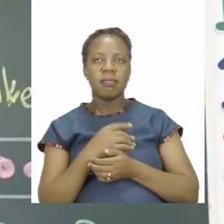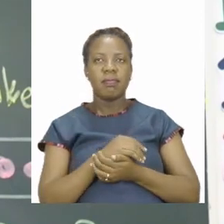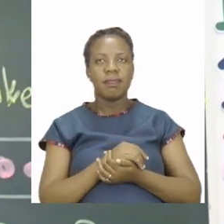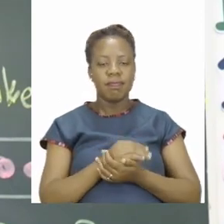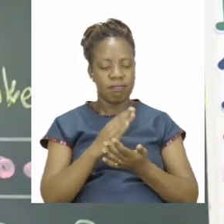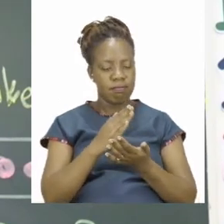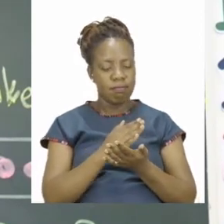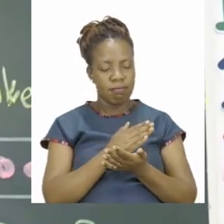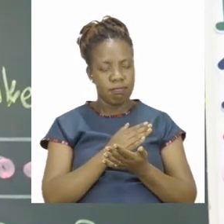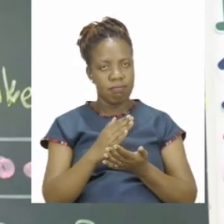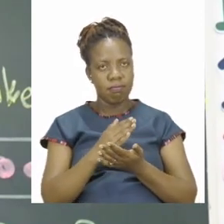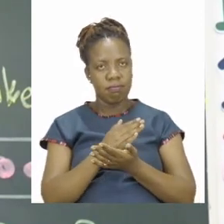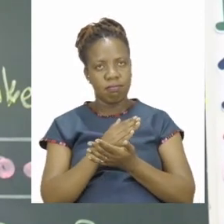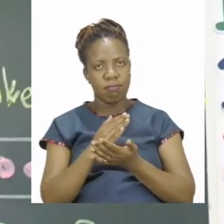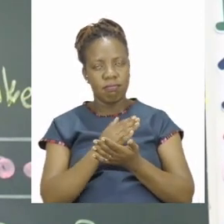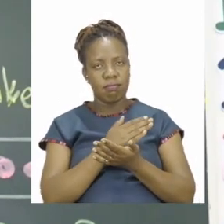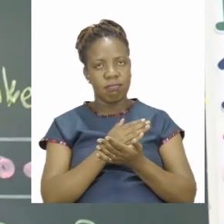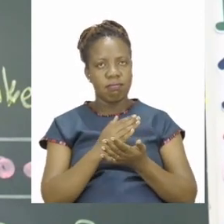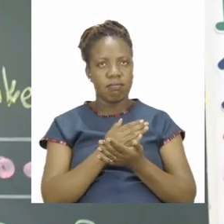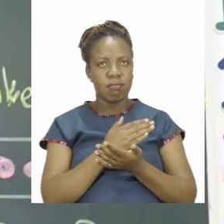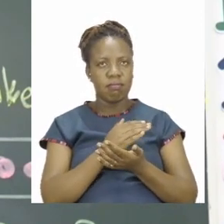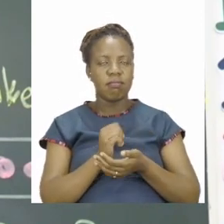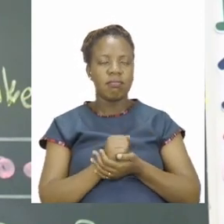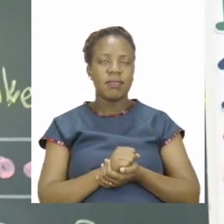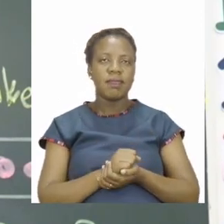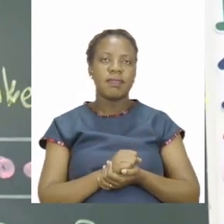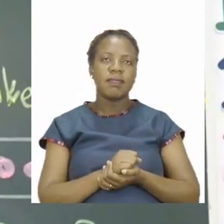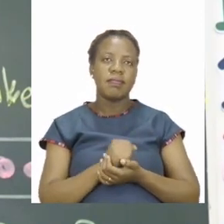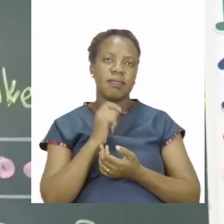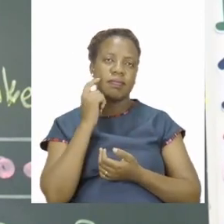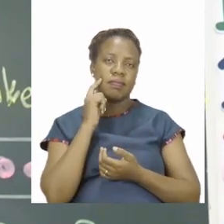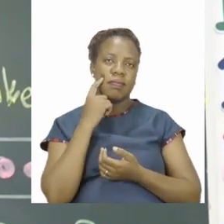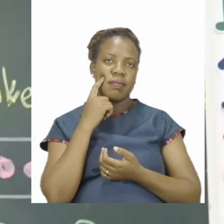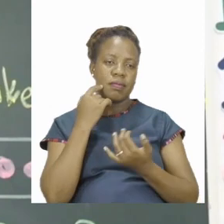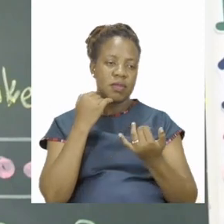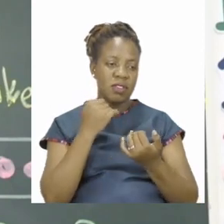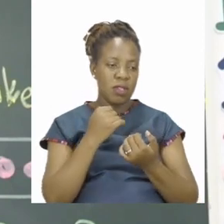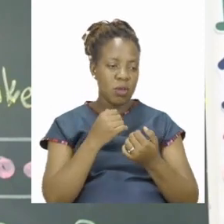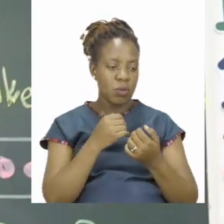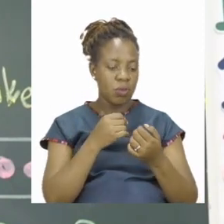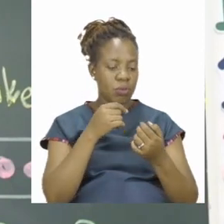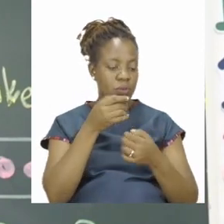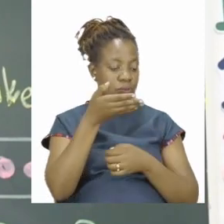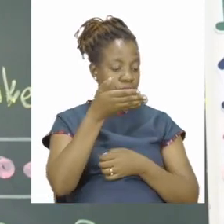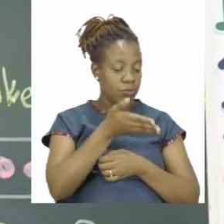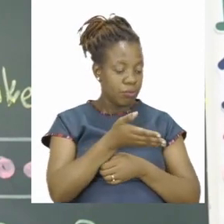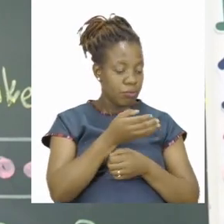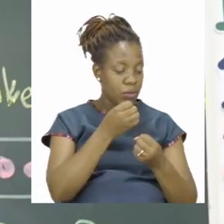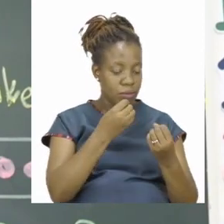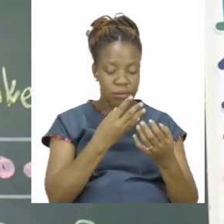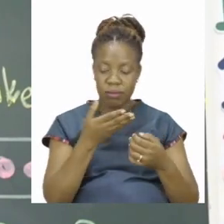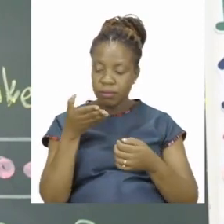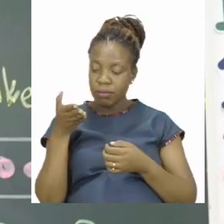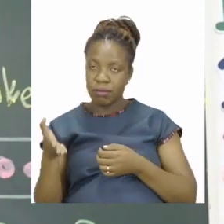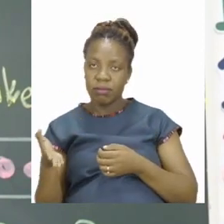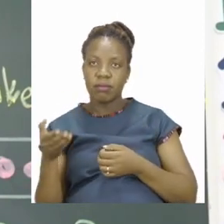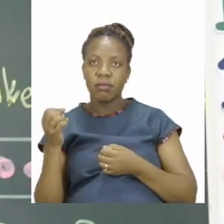24. Now we are done sharing the sweets. So we need to count how many each friend has. Let's start with